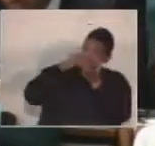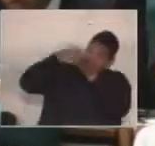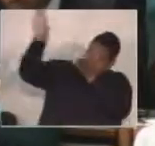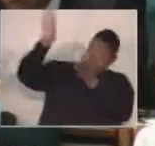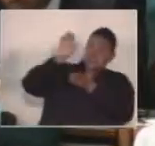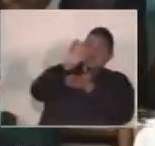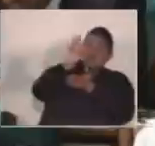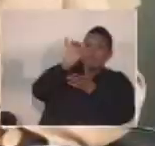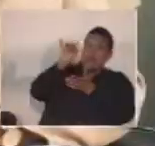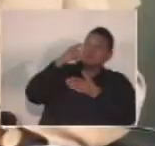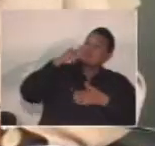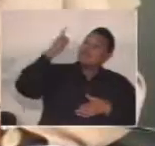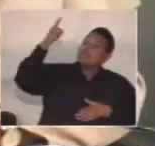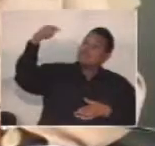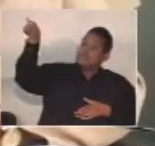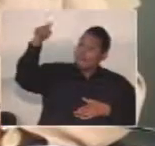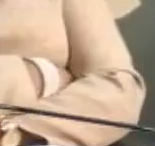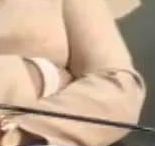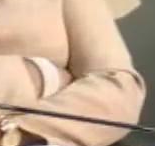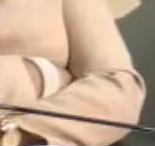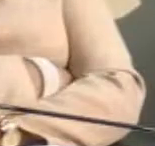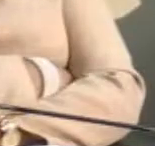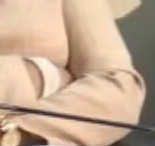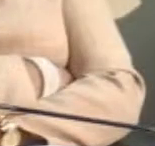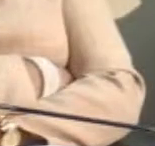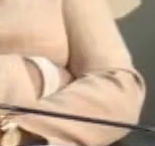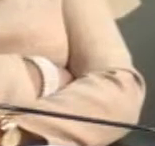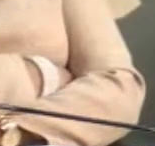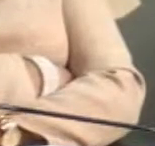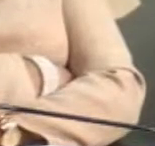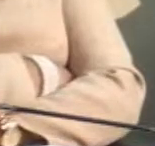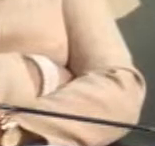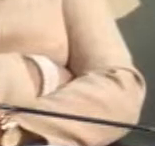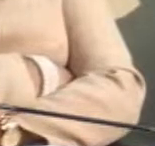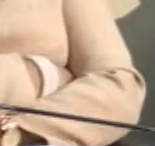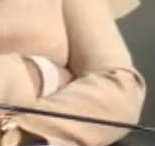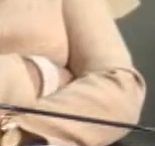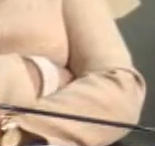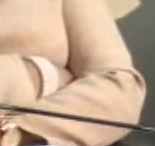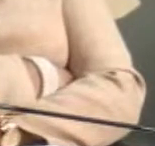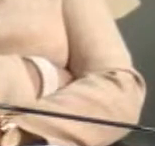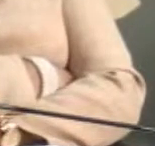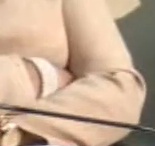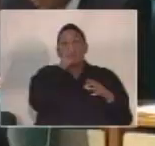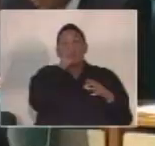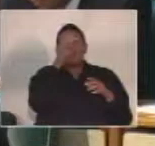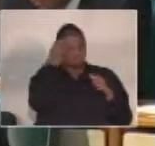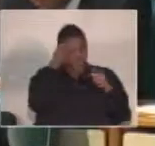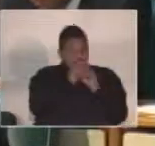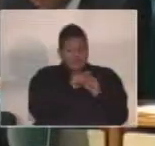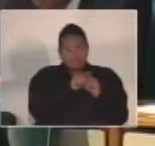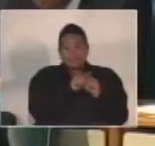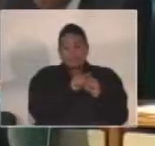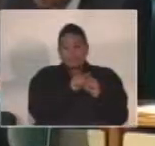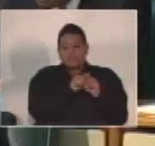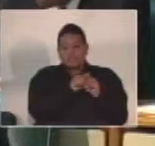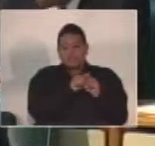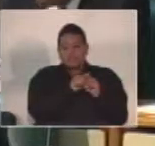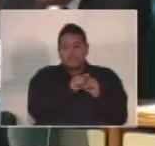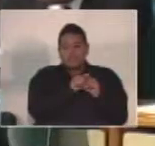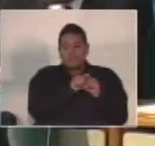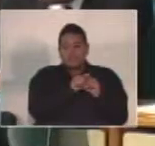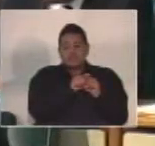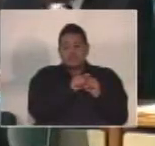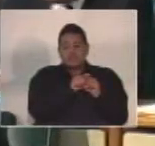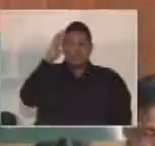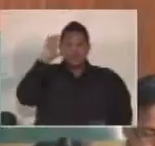giving them the requisite notice regarding the revocation of their license. The Prime Minister was responding to